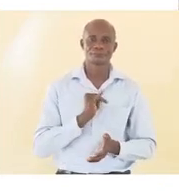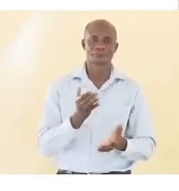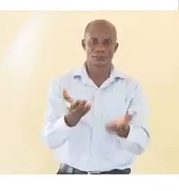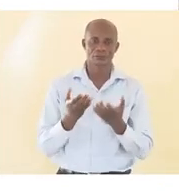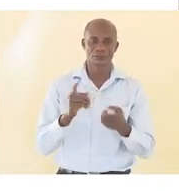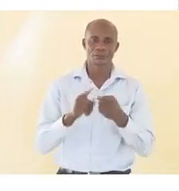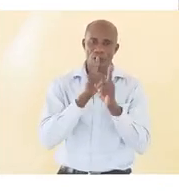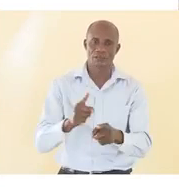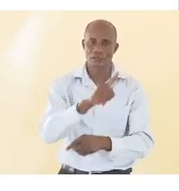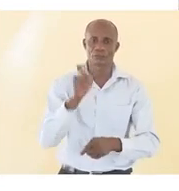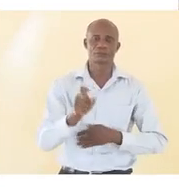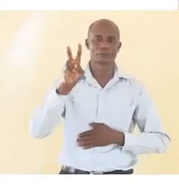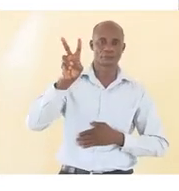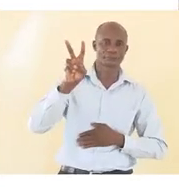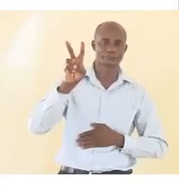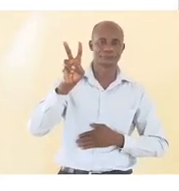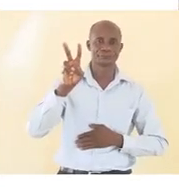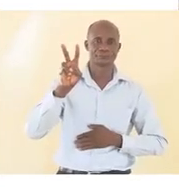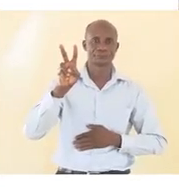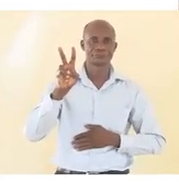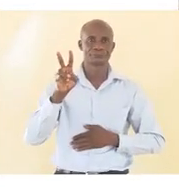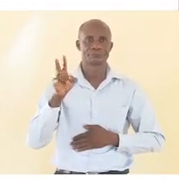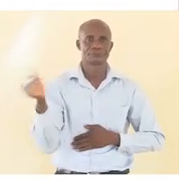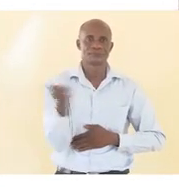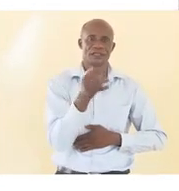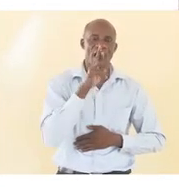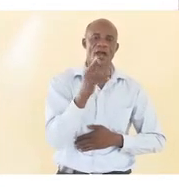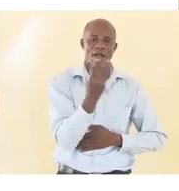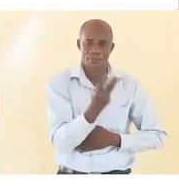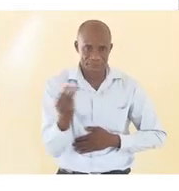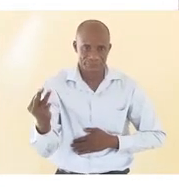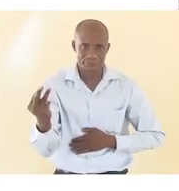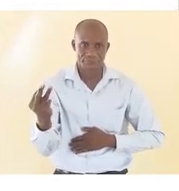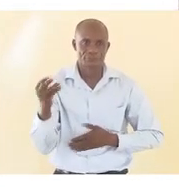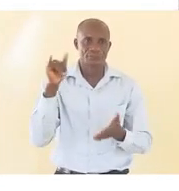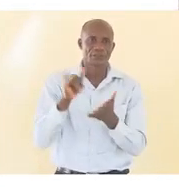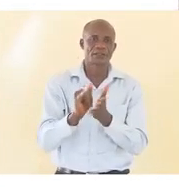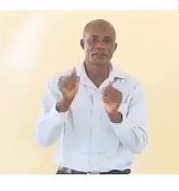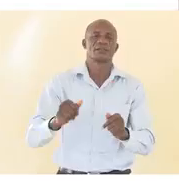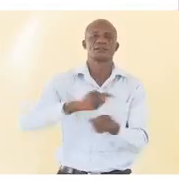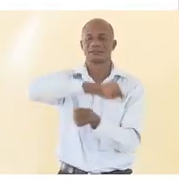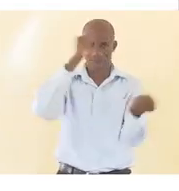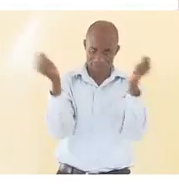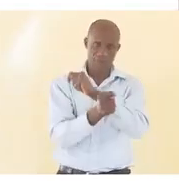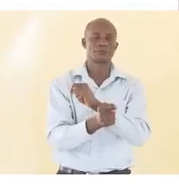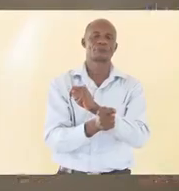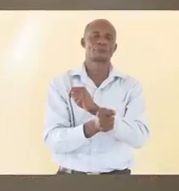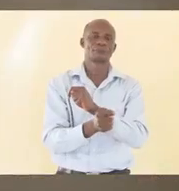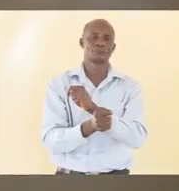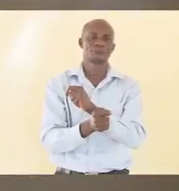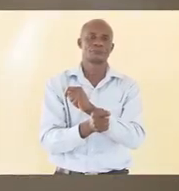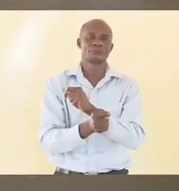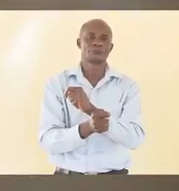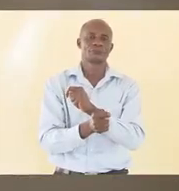I want to answer question two. Yes. There are ingredients that can transform any gathering of